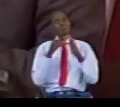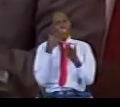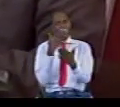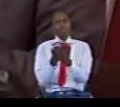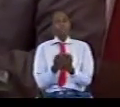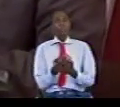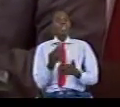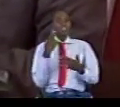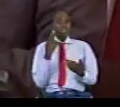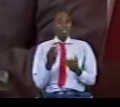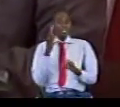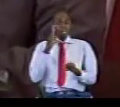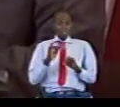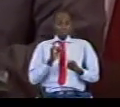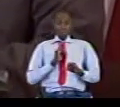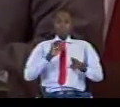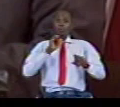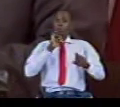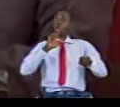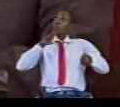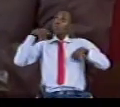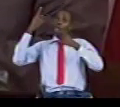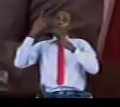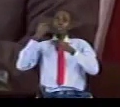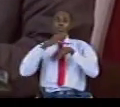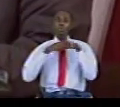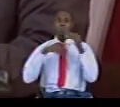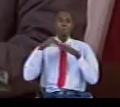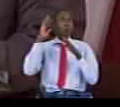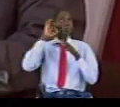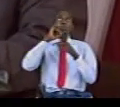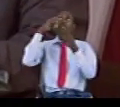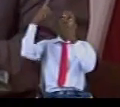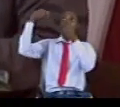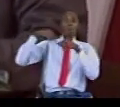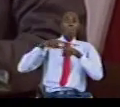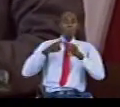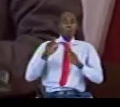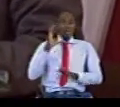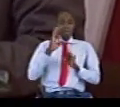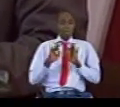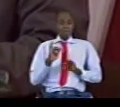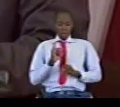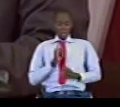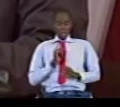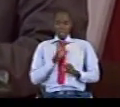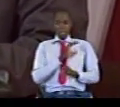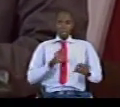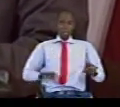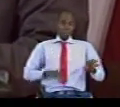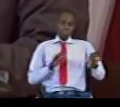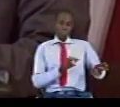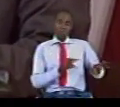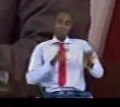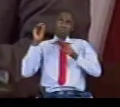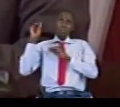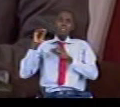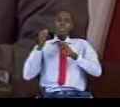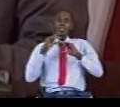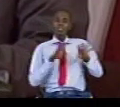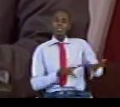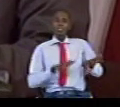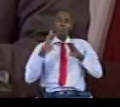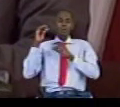the Comforter will not come unto you. But if I depart," the departure of the only